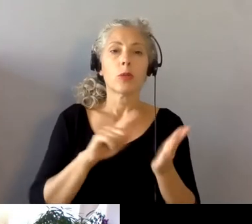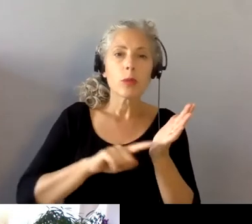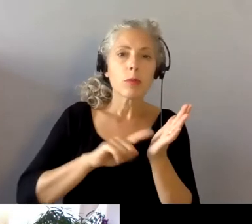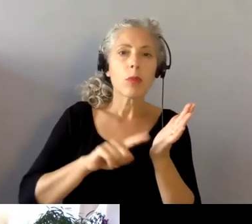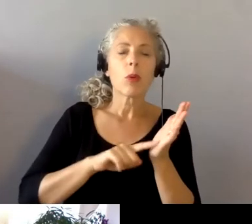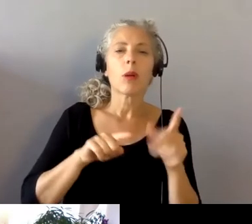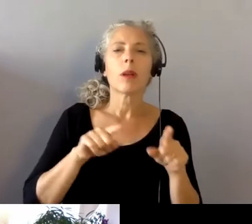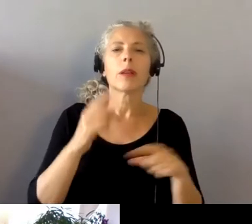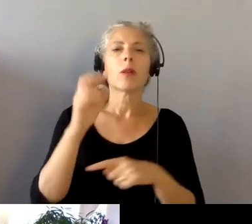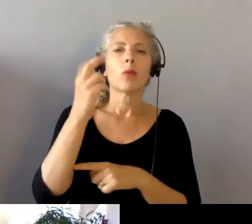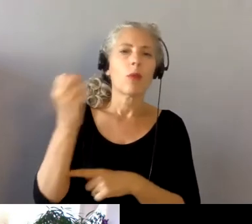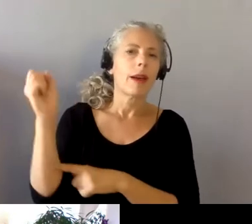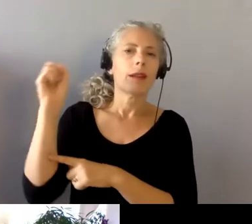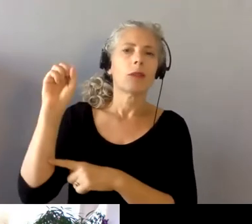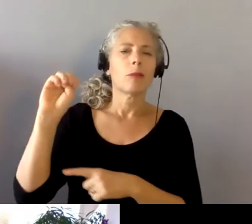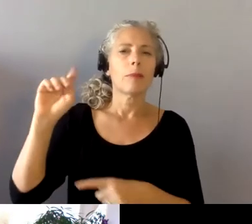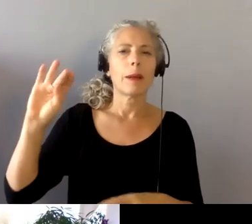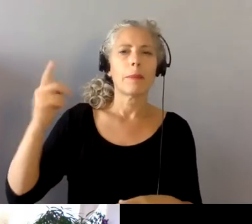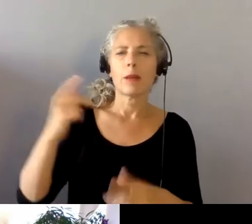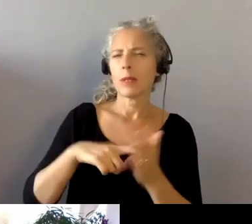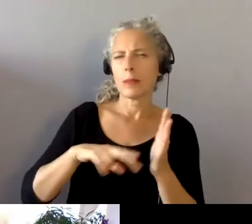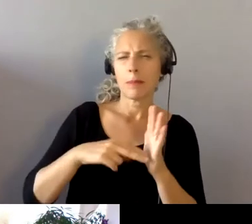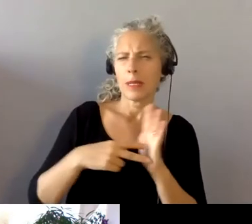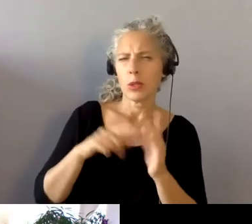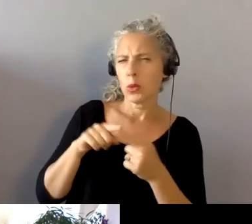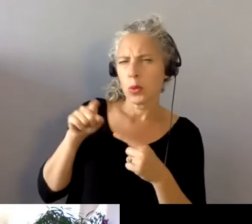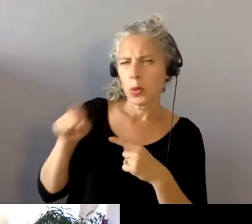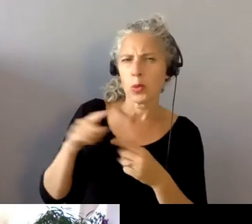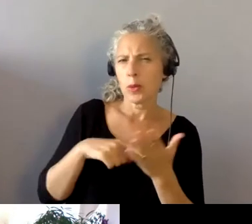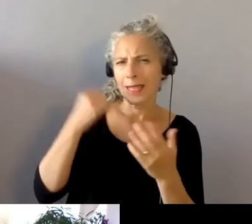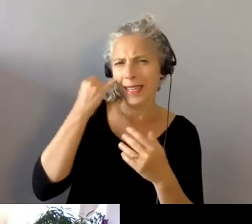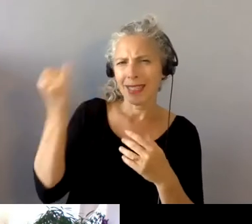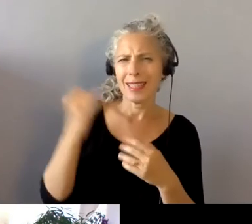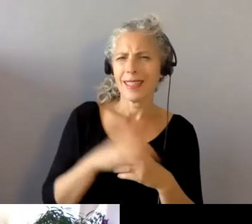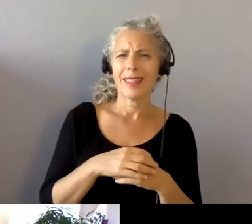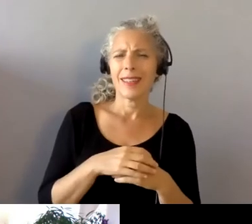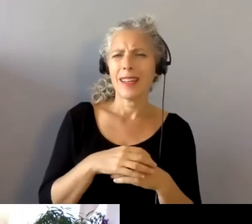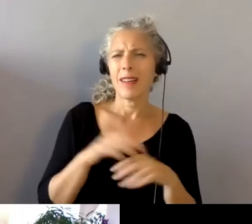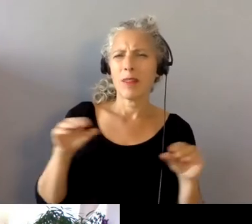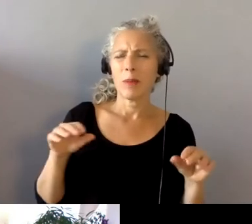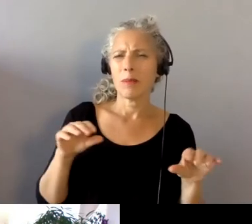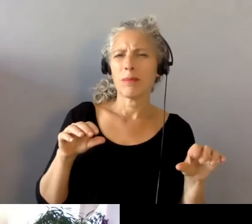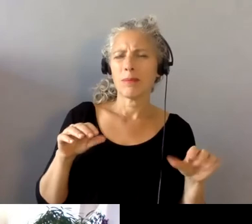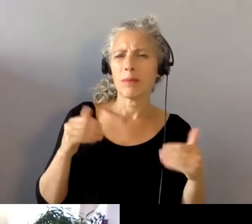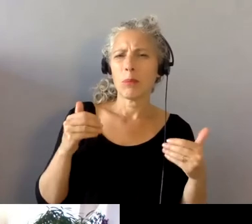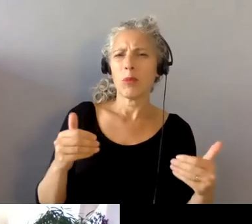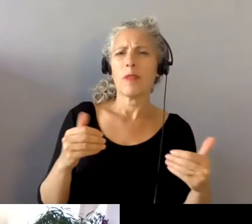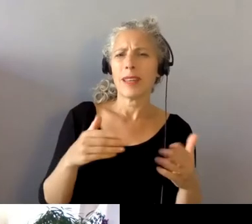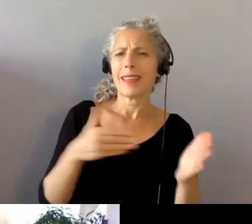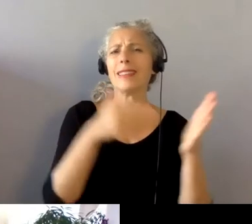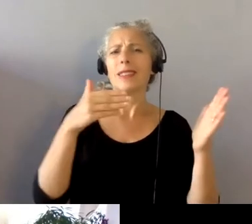radical mapping this program. What does radical mapping mean to you? What's this idea of moving in the counter space, the against?